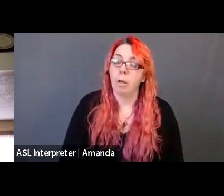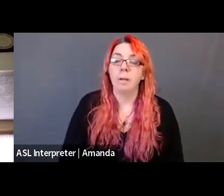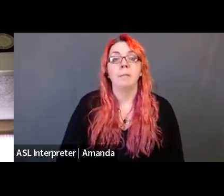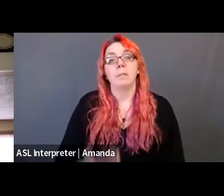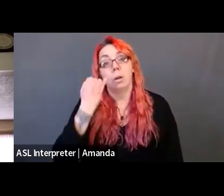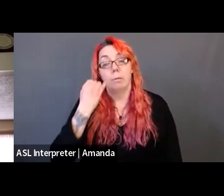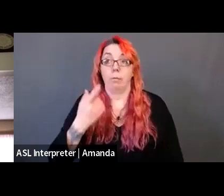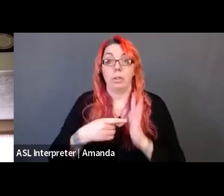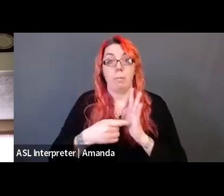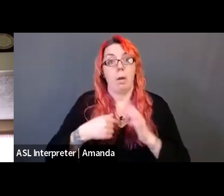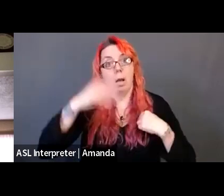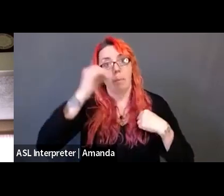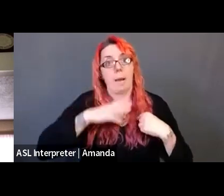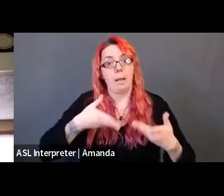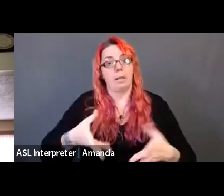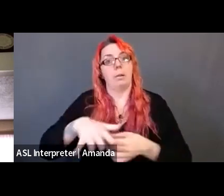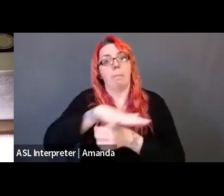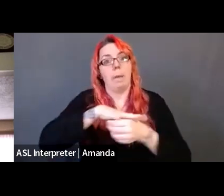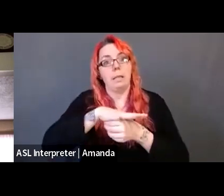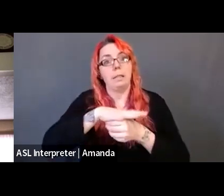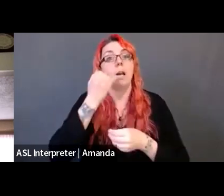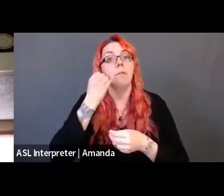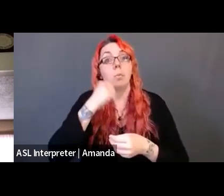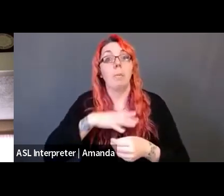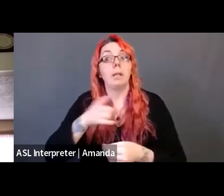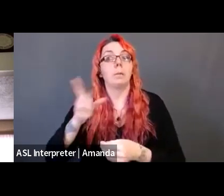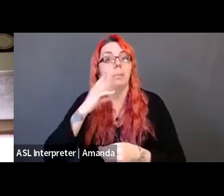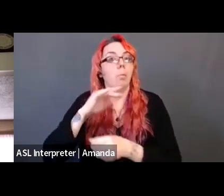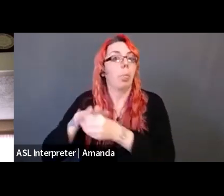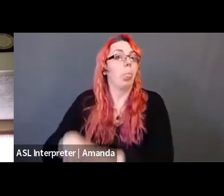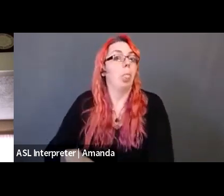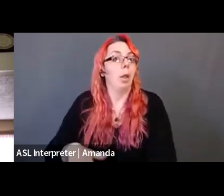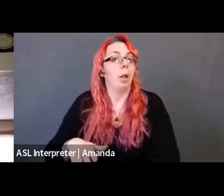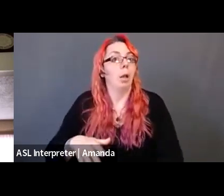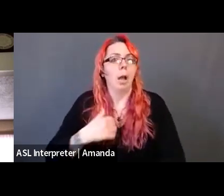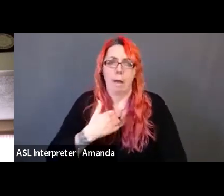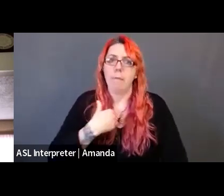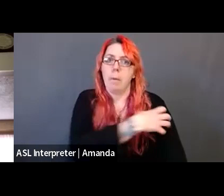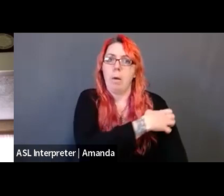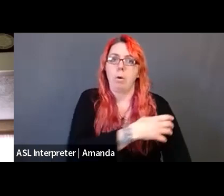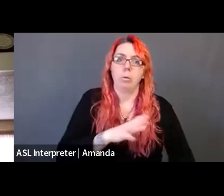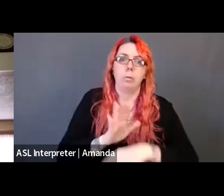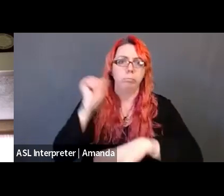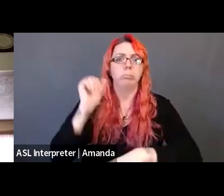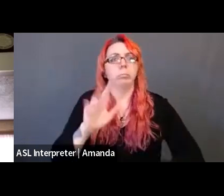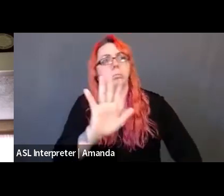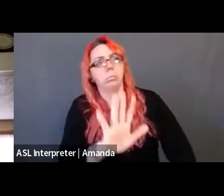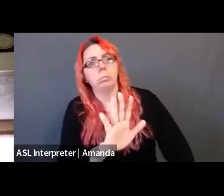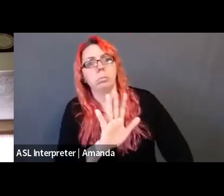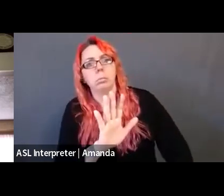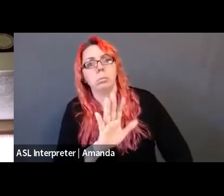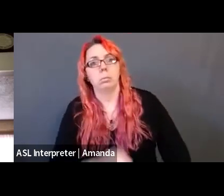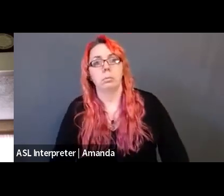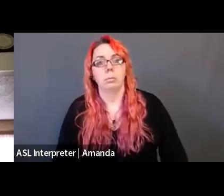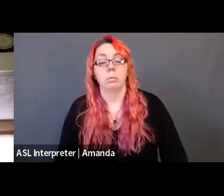or sexism is happening, and I am also positioned to name that and call that out, that is also really important, right? If we're white-skinned, call